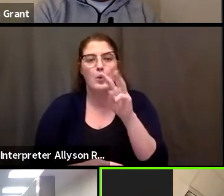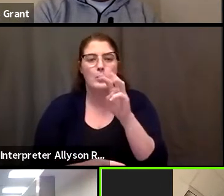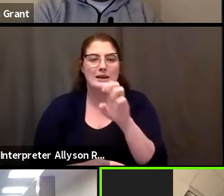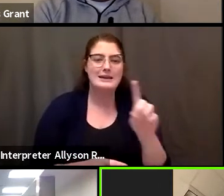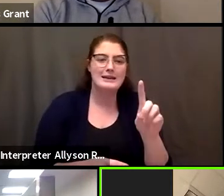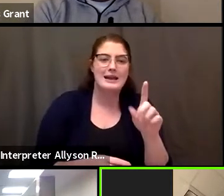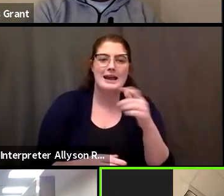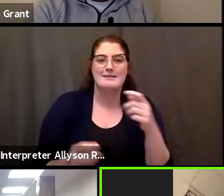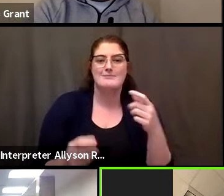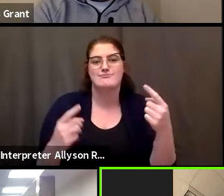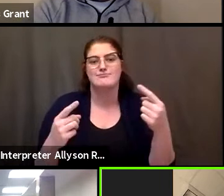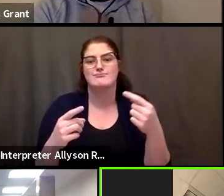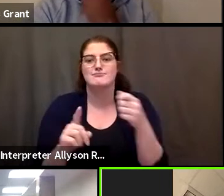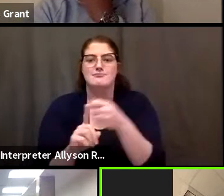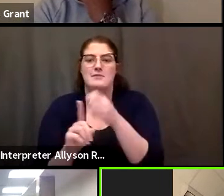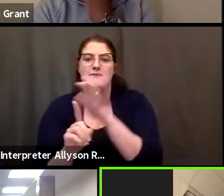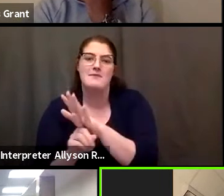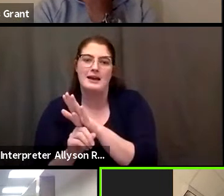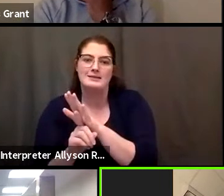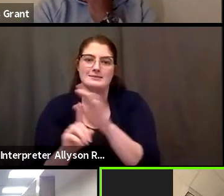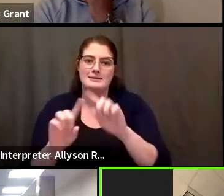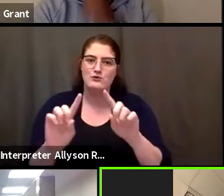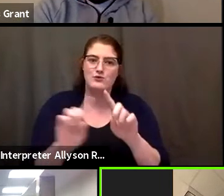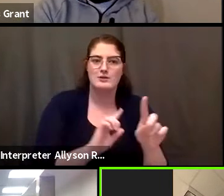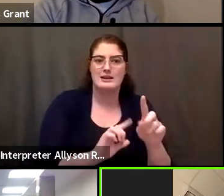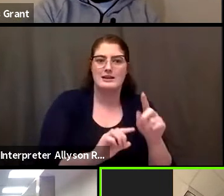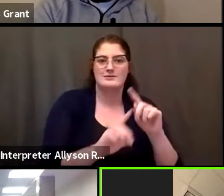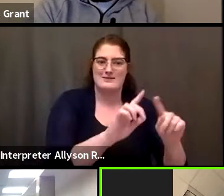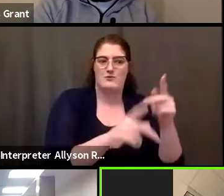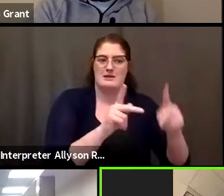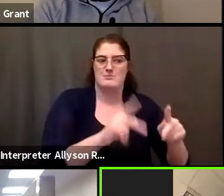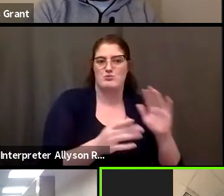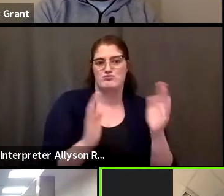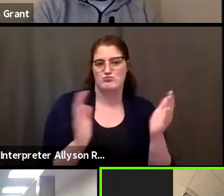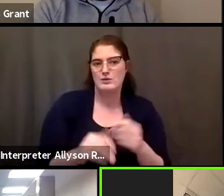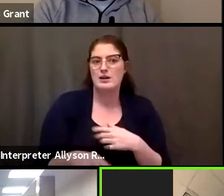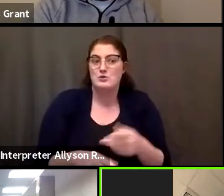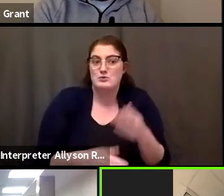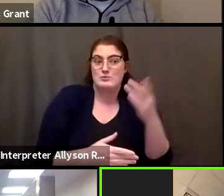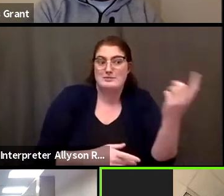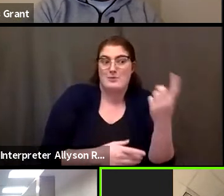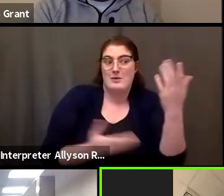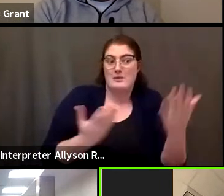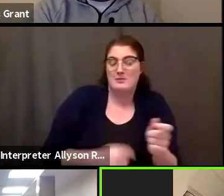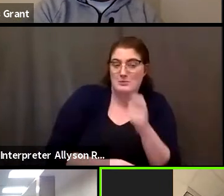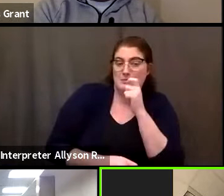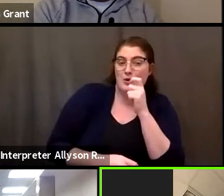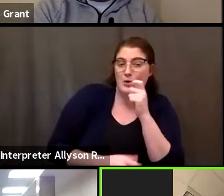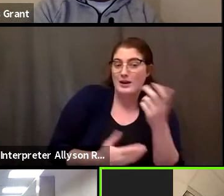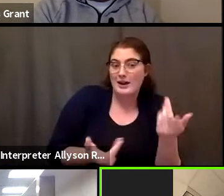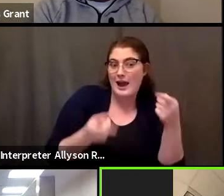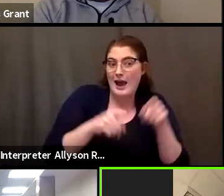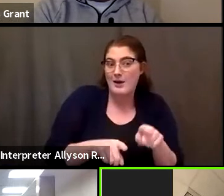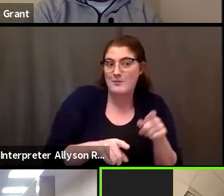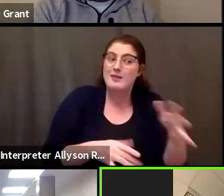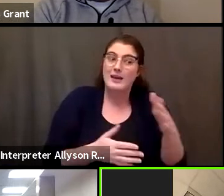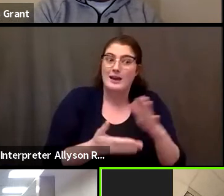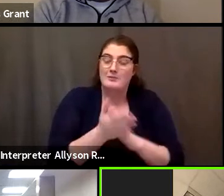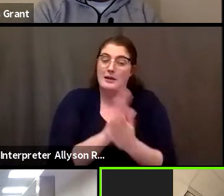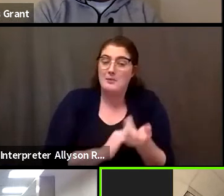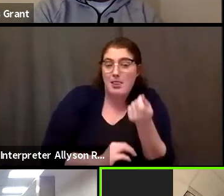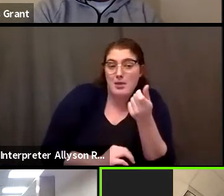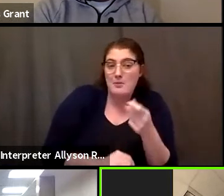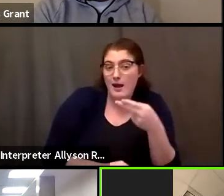people. You can have someone that would smoke it and they have no, other than just getting a little high, they have no